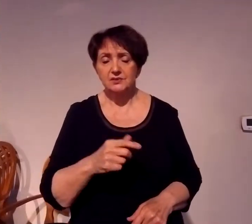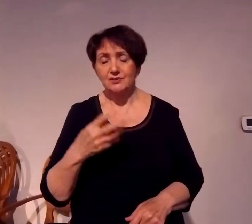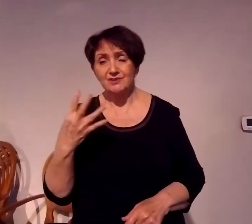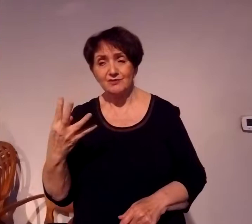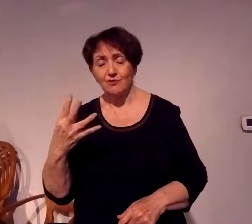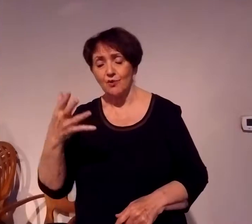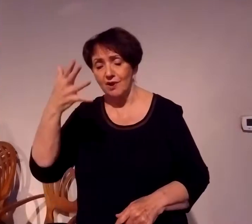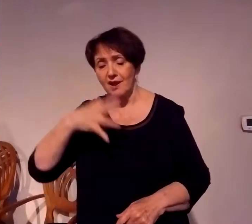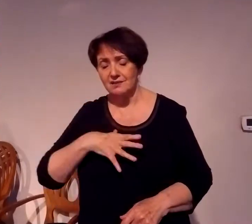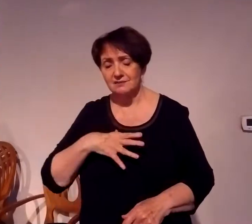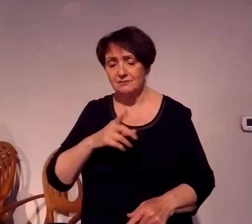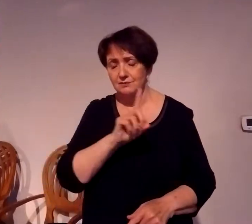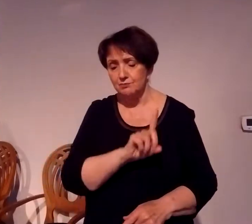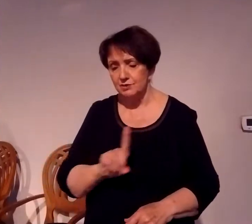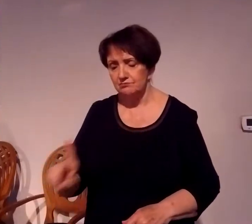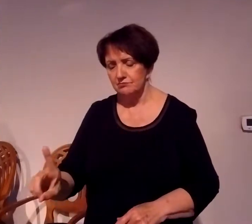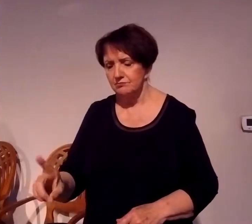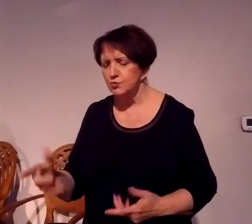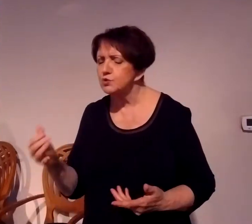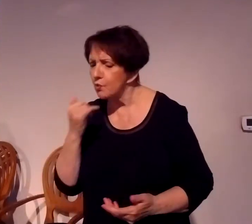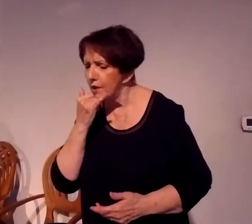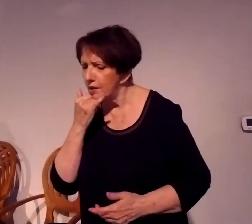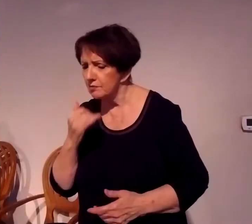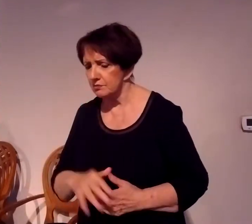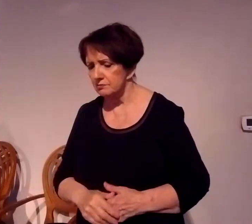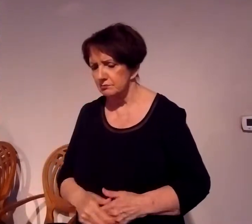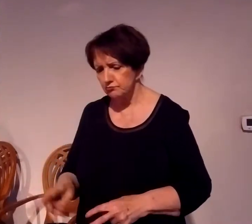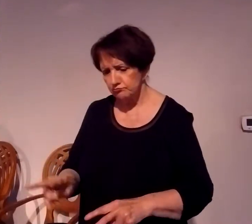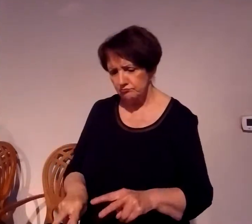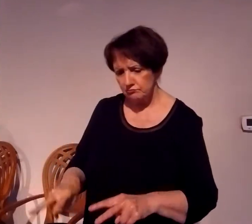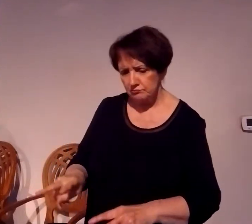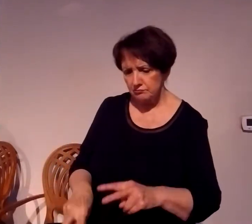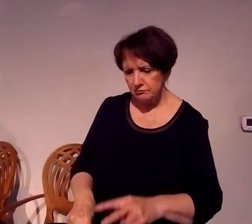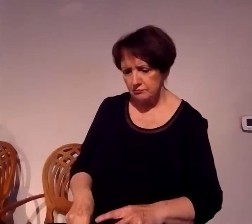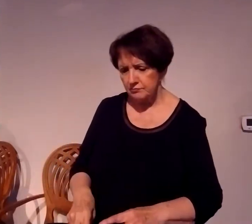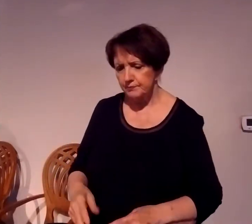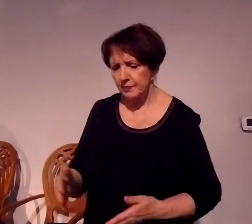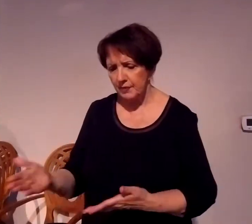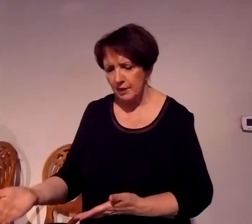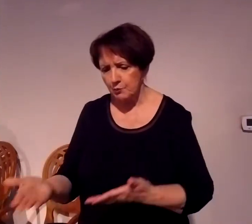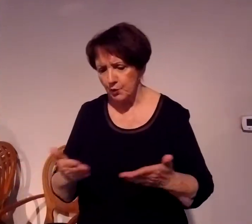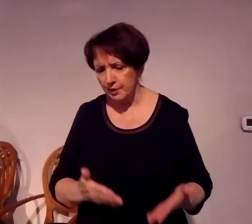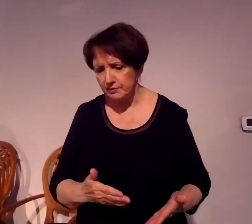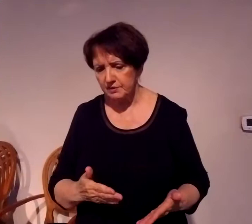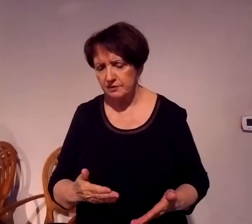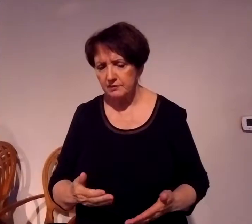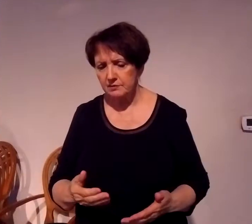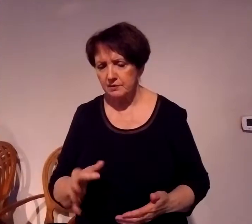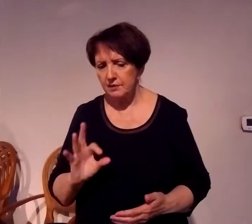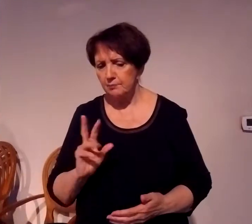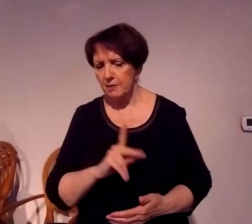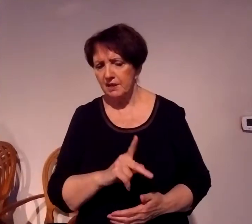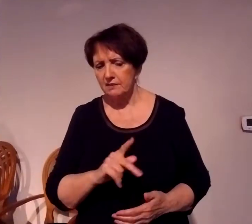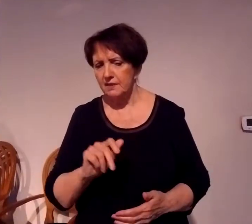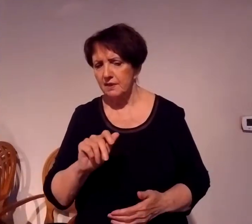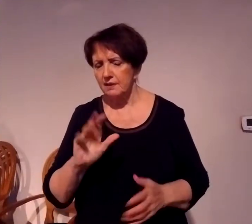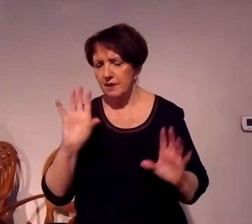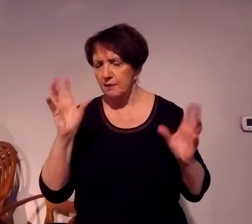"What's the matter?" And they look her over, and they take her into the back of the ambulance to check her